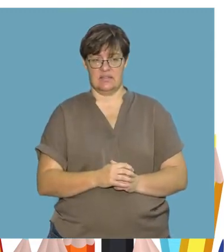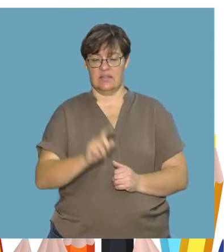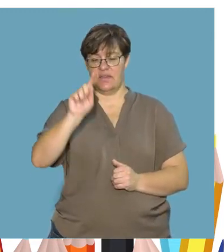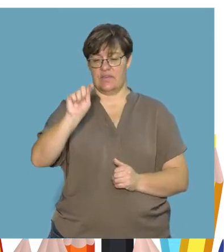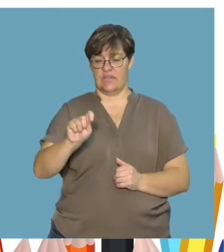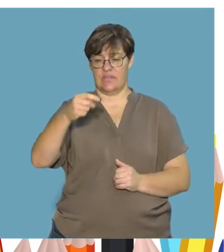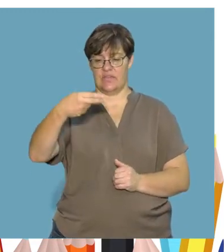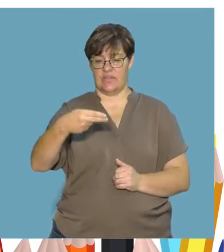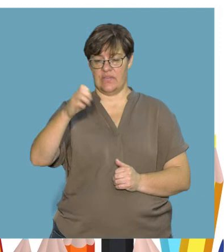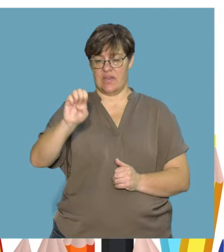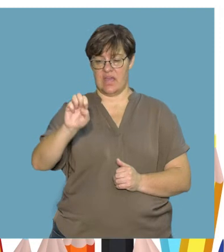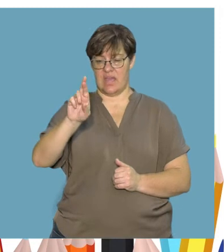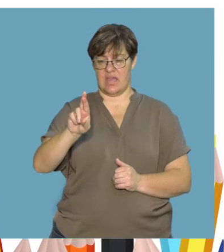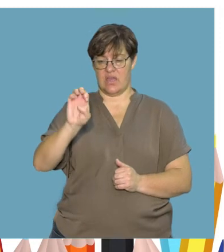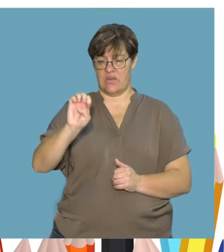there,